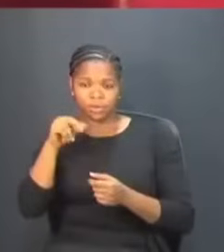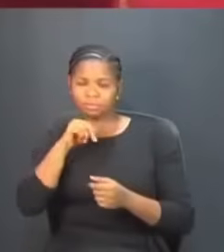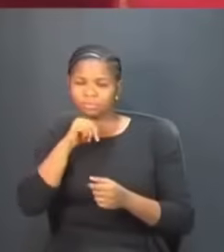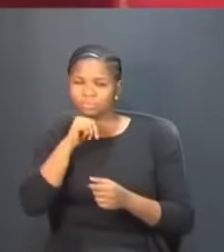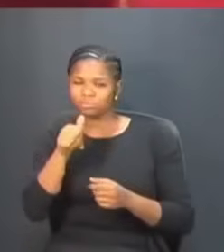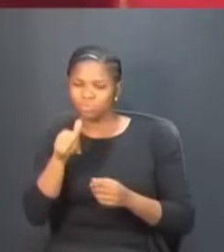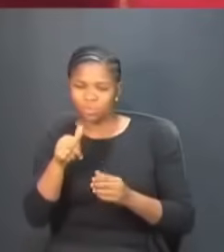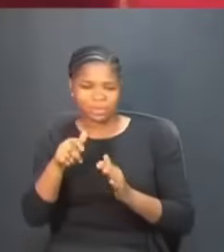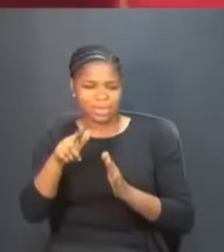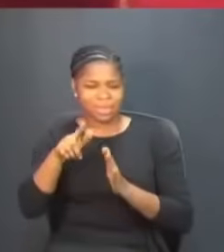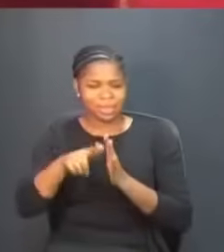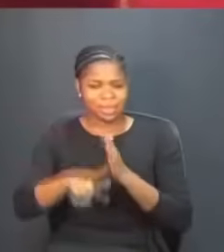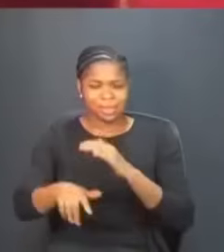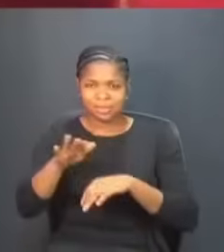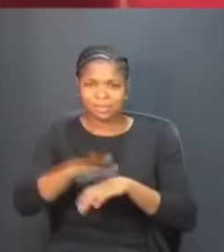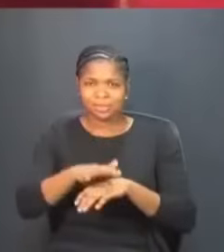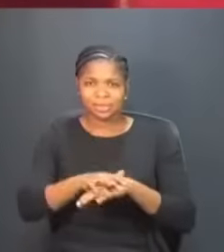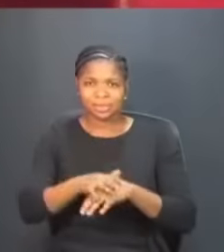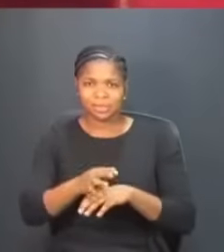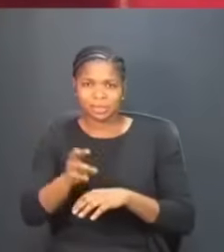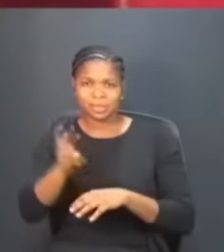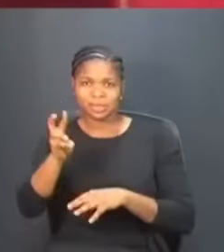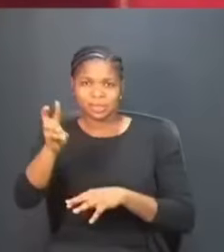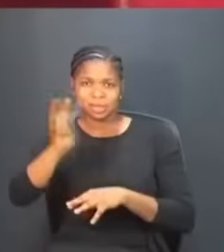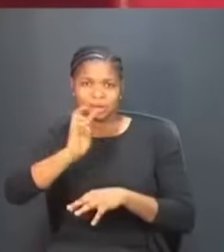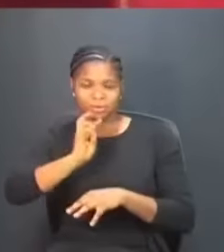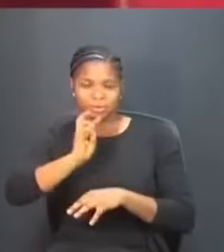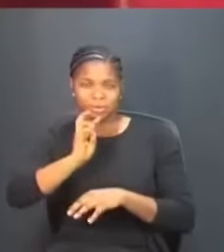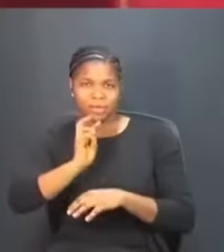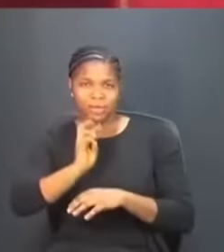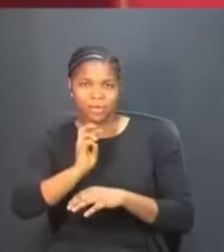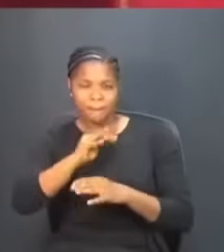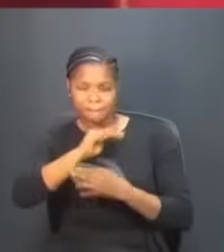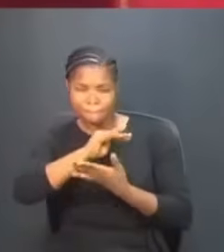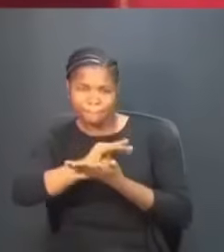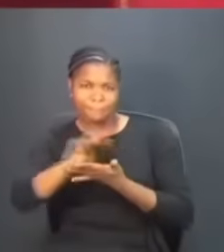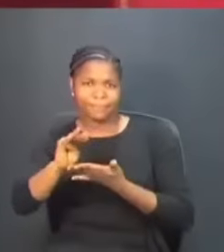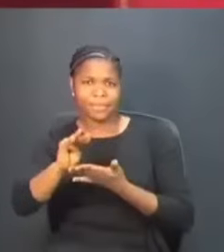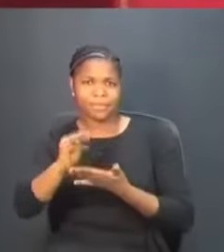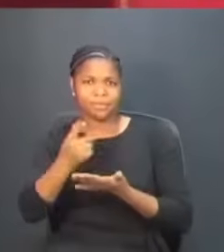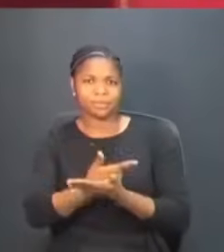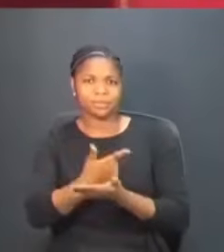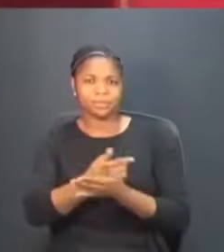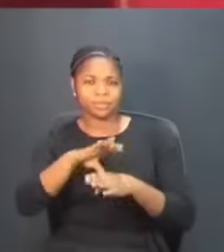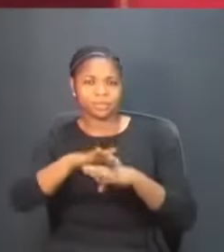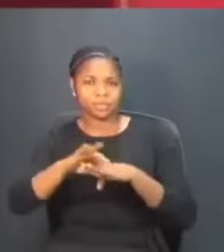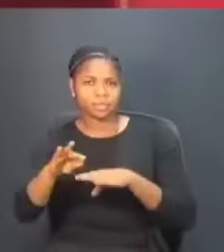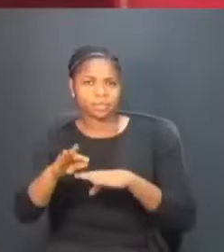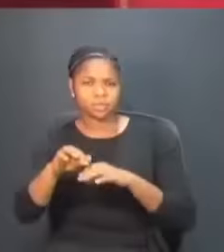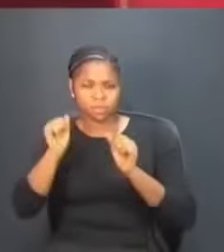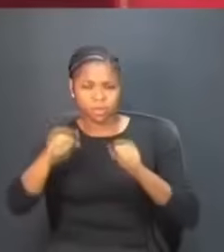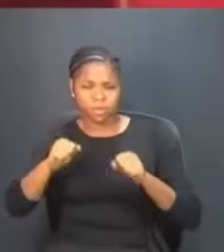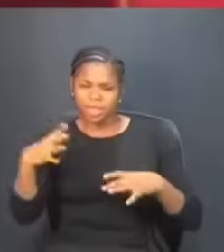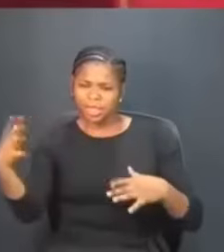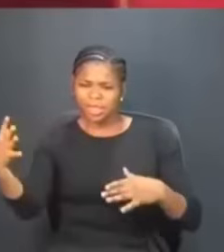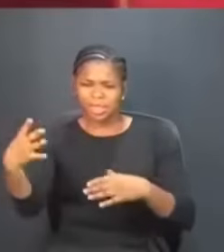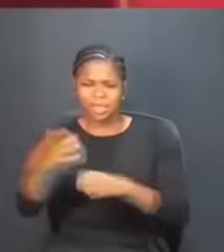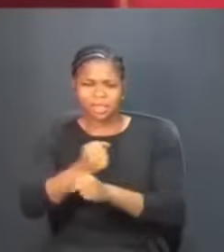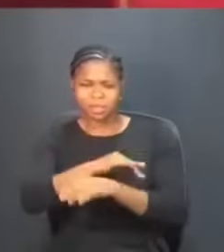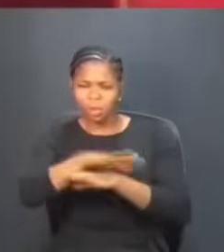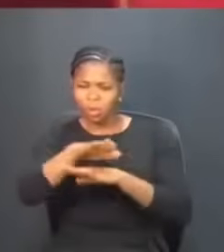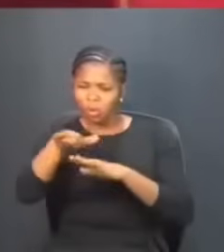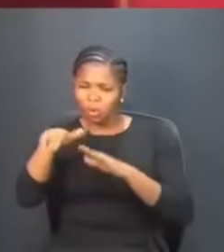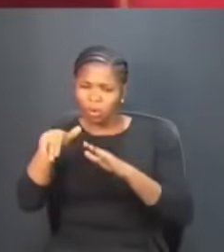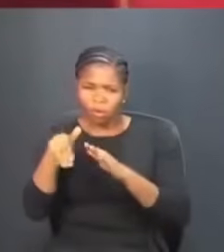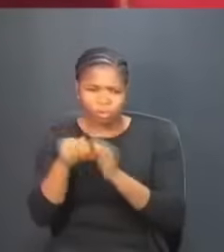cedis. Not less than 600 million Ghana cedis to be able to mop up the excess of food that